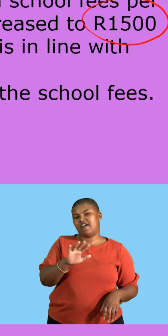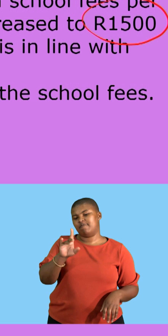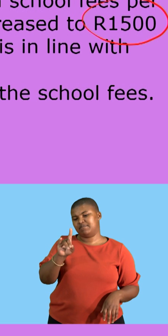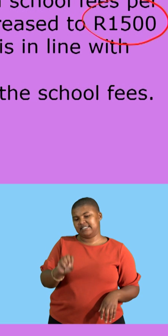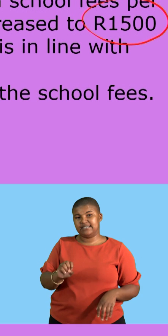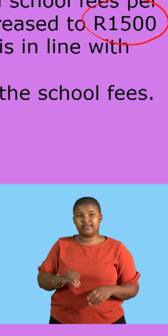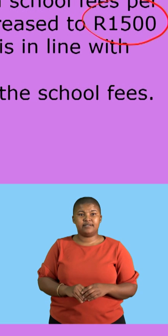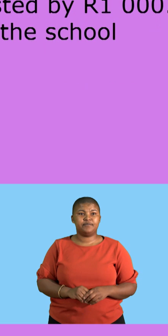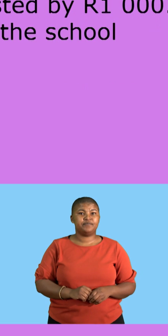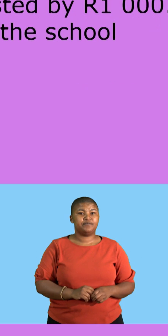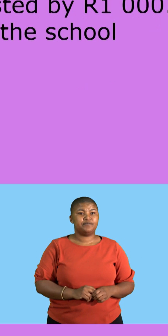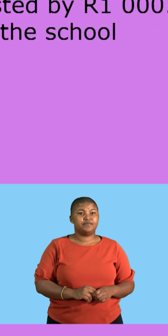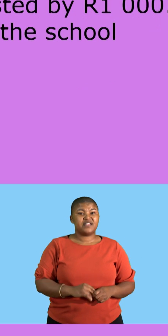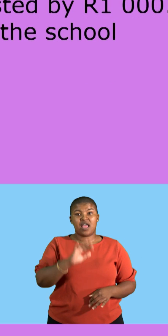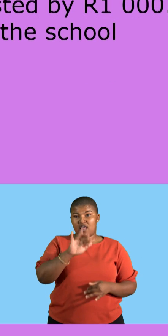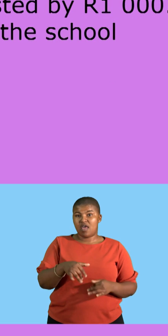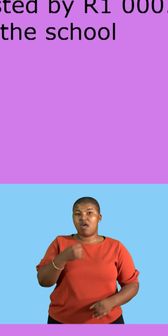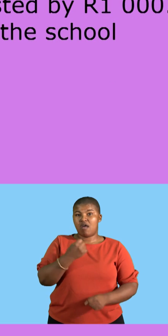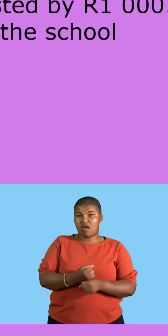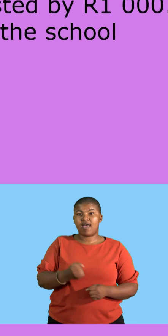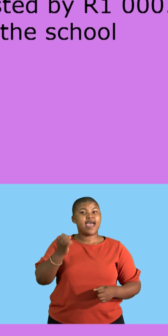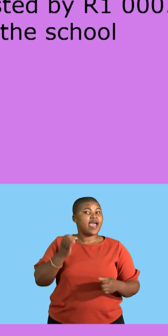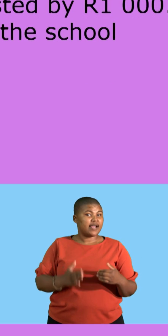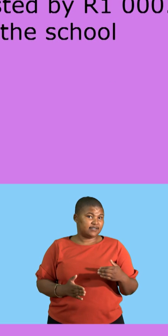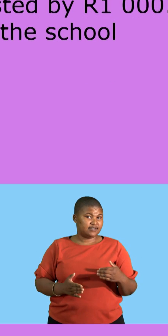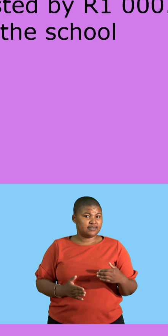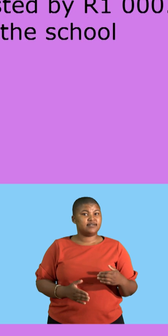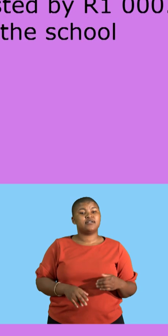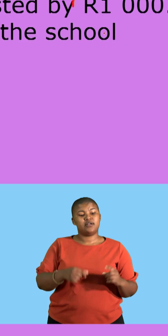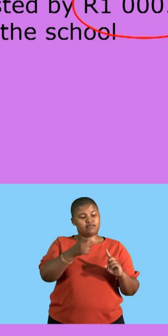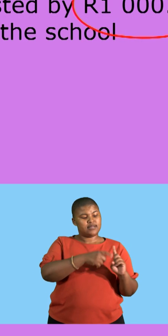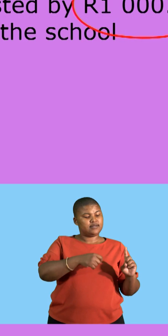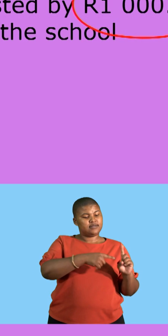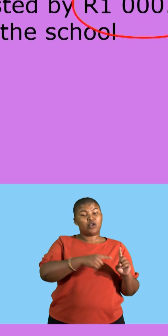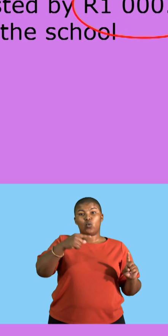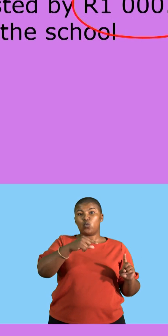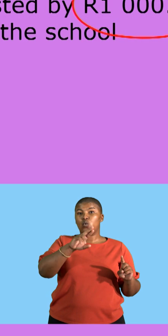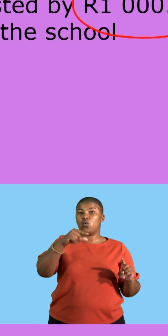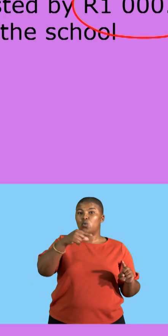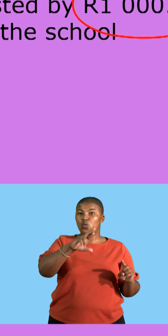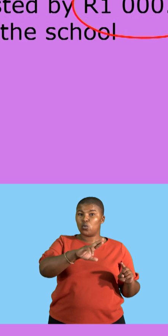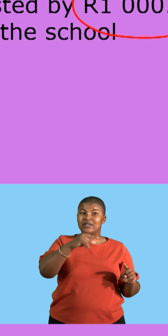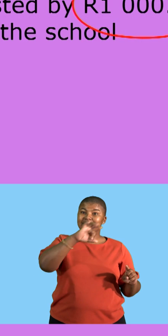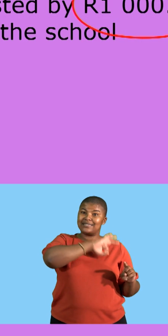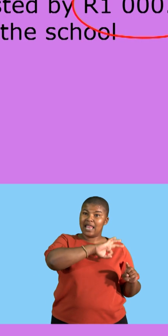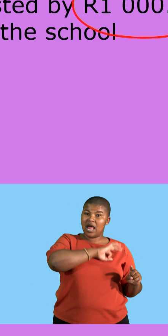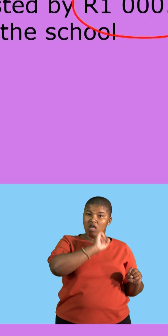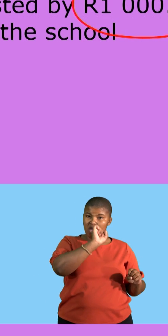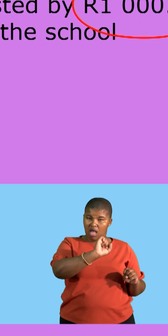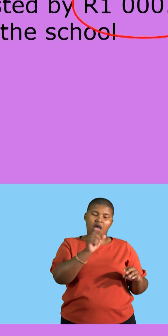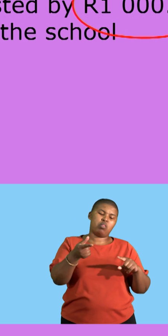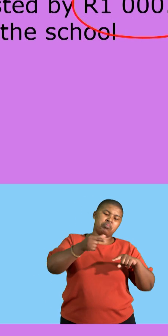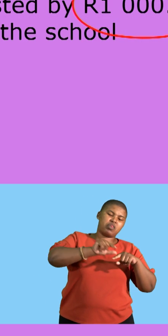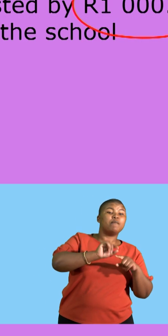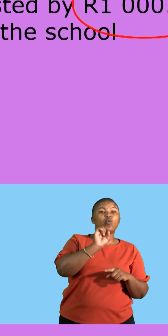25%. At the end of the year, Gugu's salary is adjusted by 1,000 Rand. Is it in line with